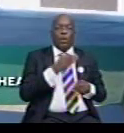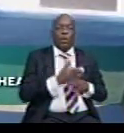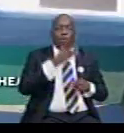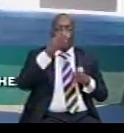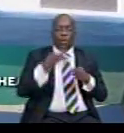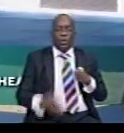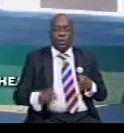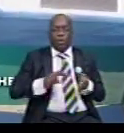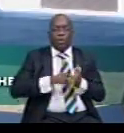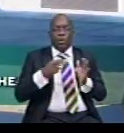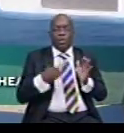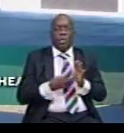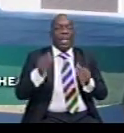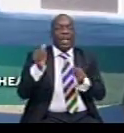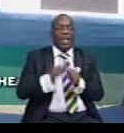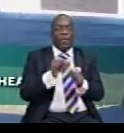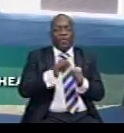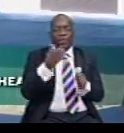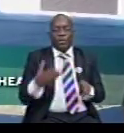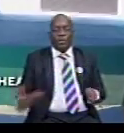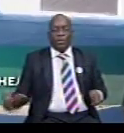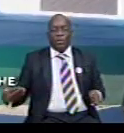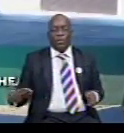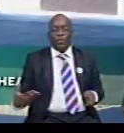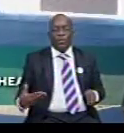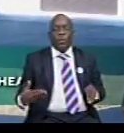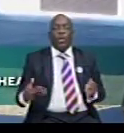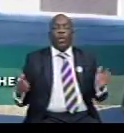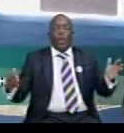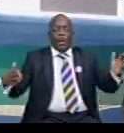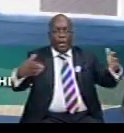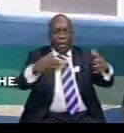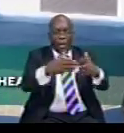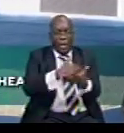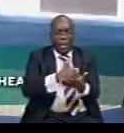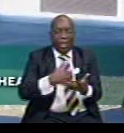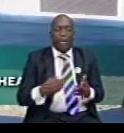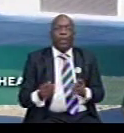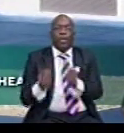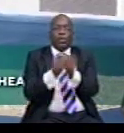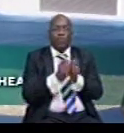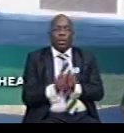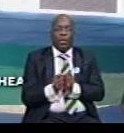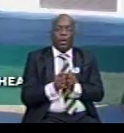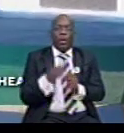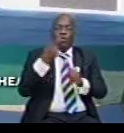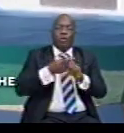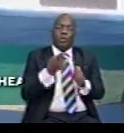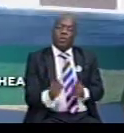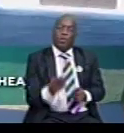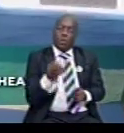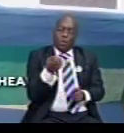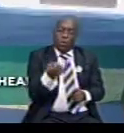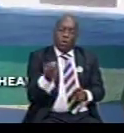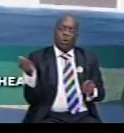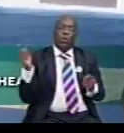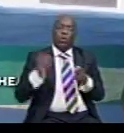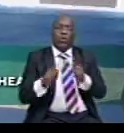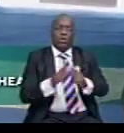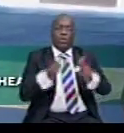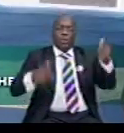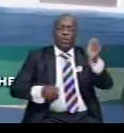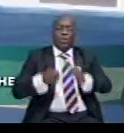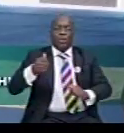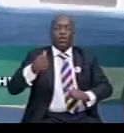means everything gathered together, from the smallest to the greatest, the internal, the soul,